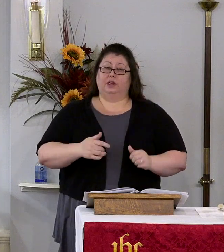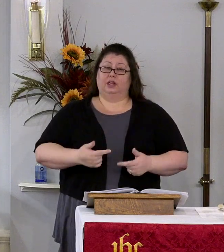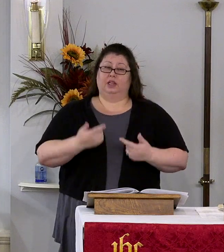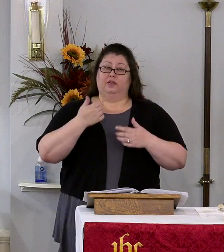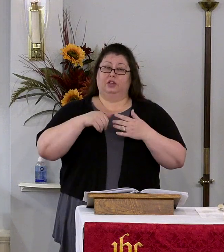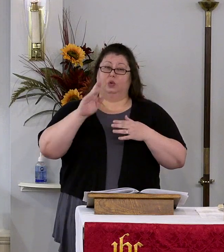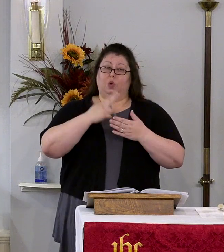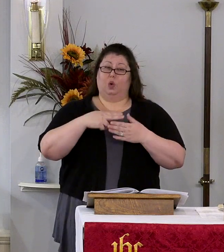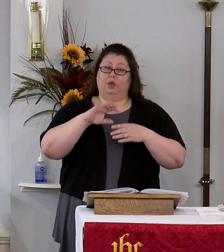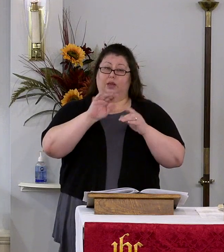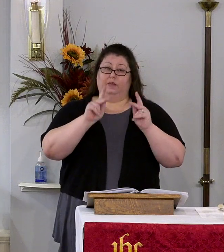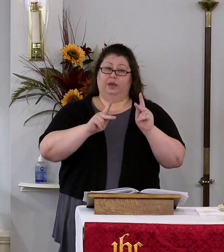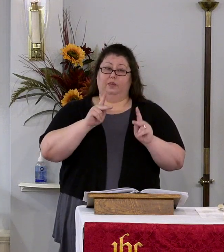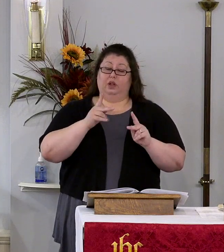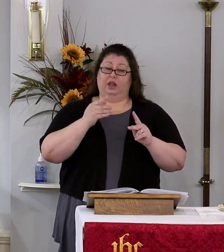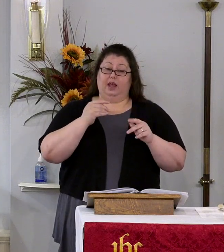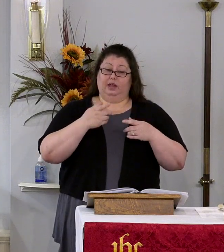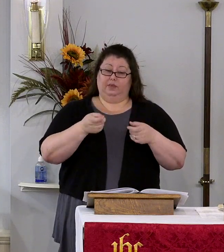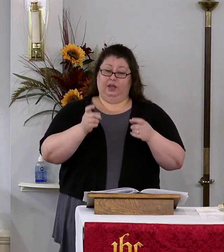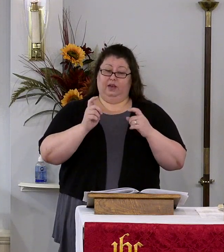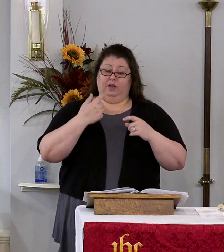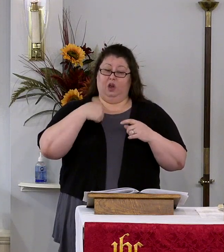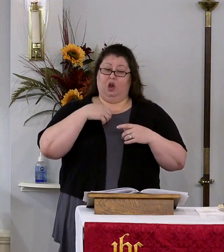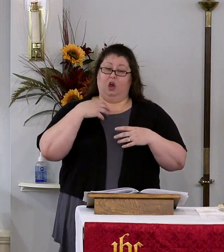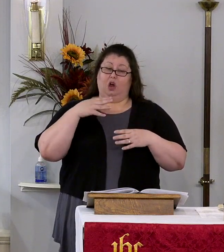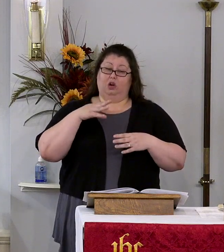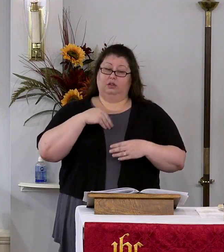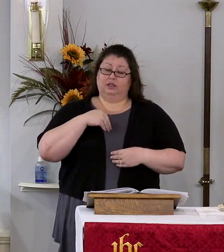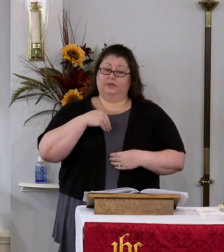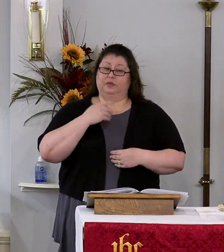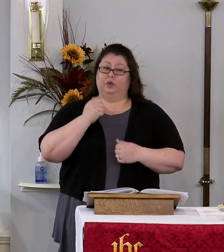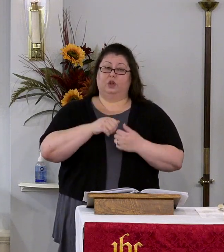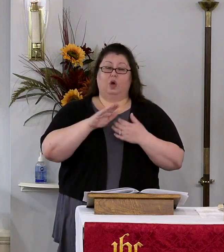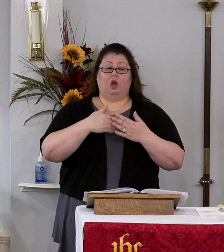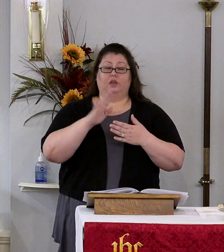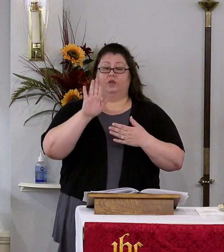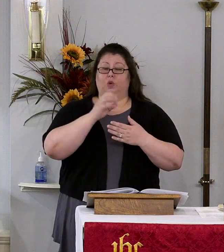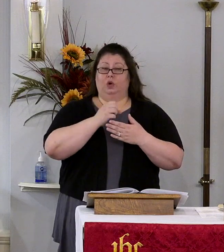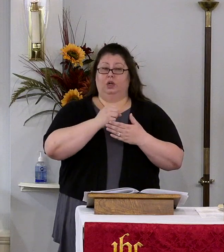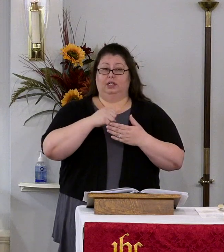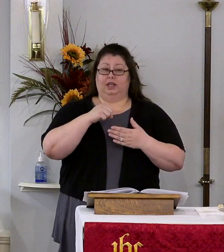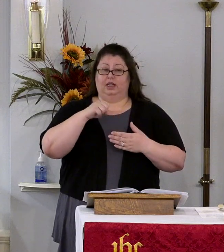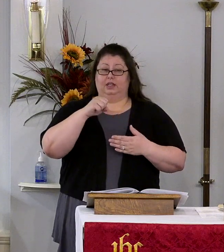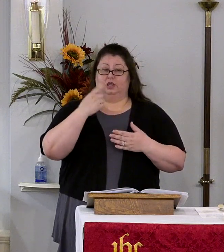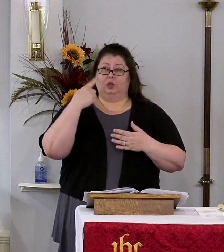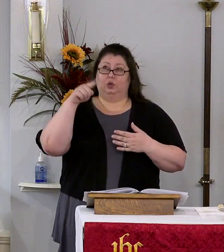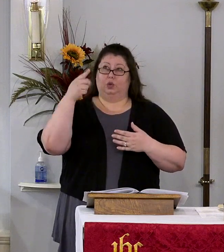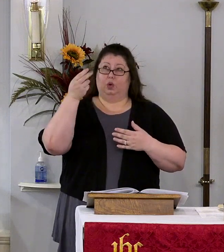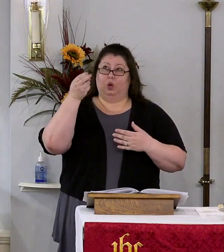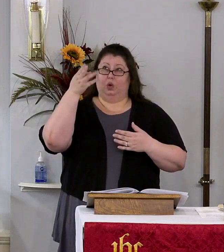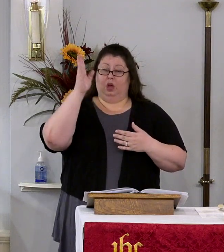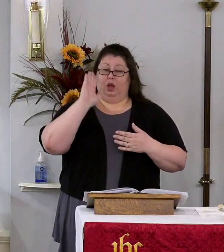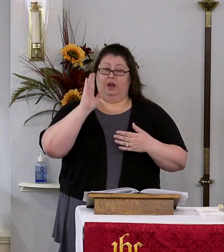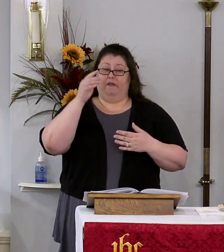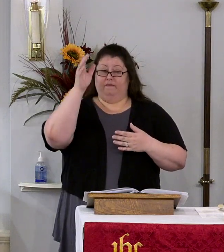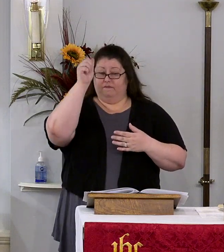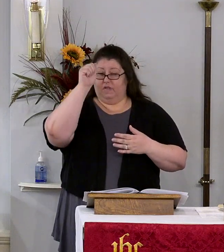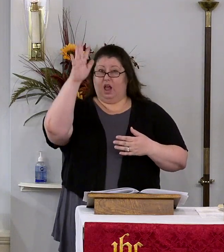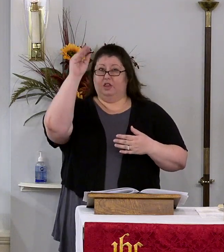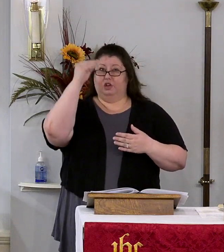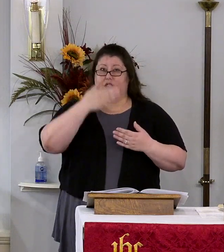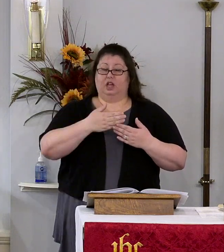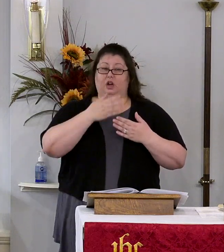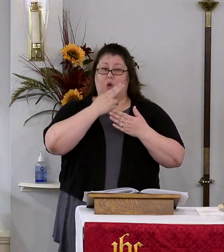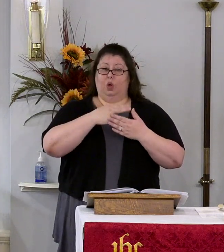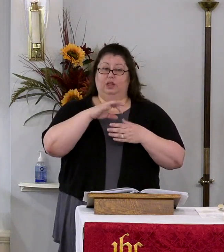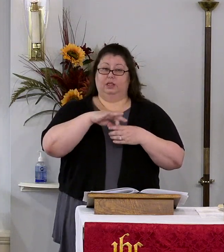your holy people, and be given our inheritance with all your saints. To you, O God, Father, Son, and Holy